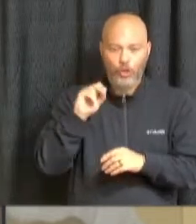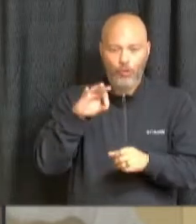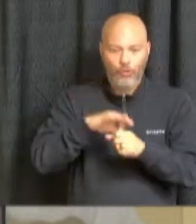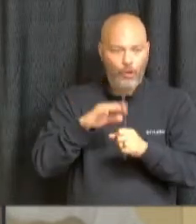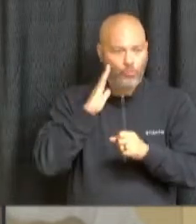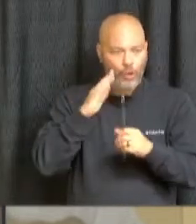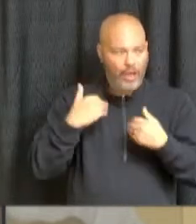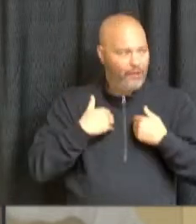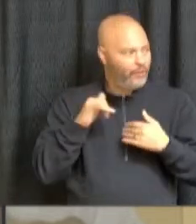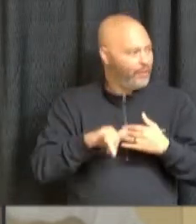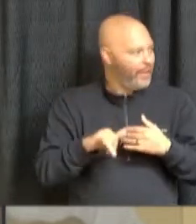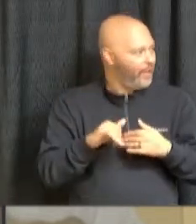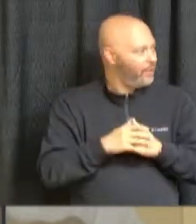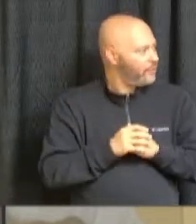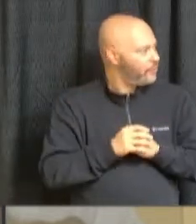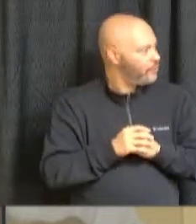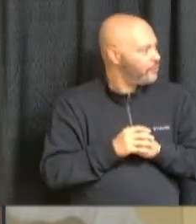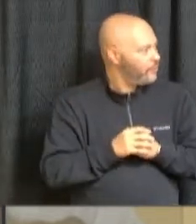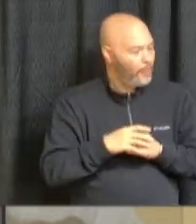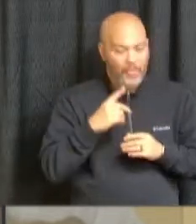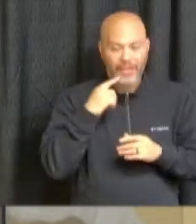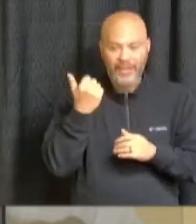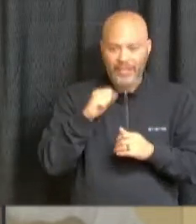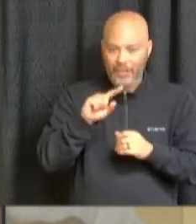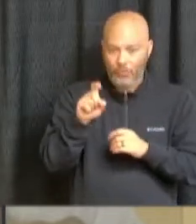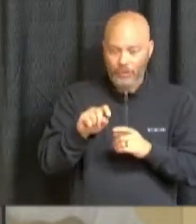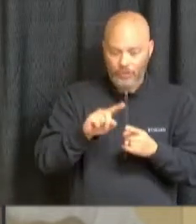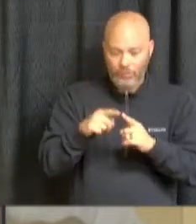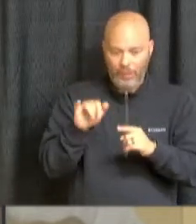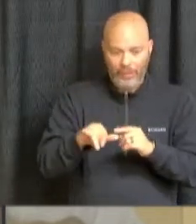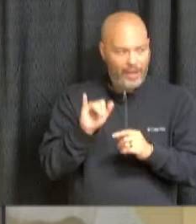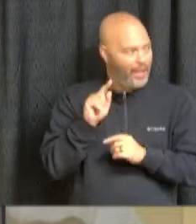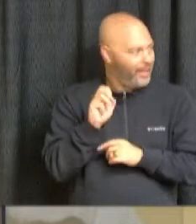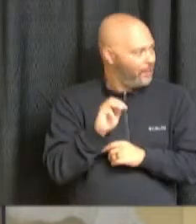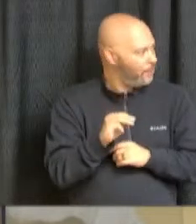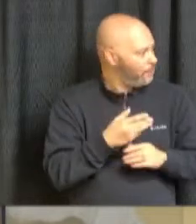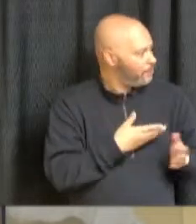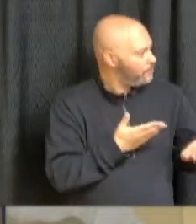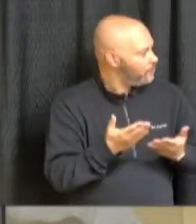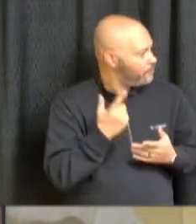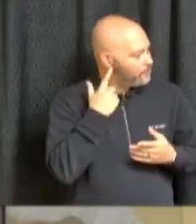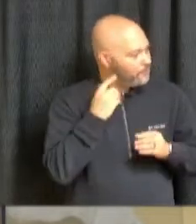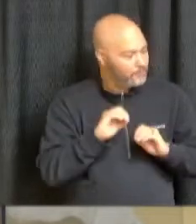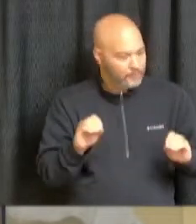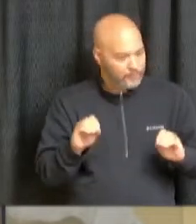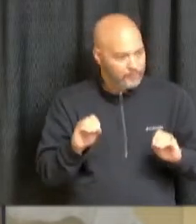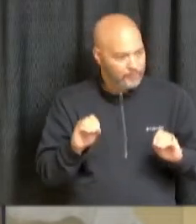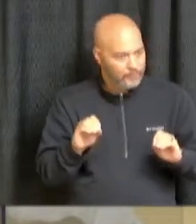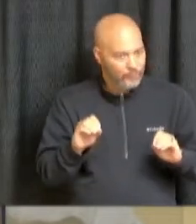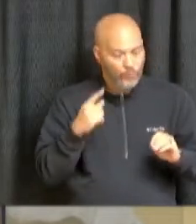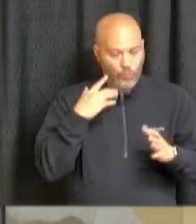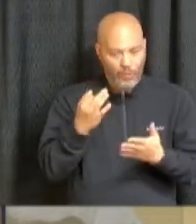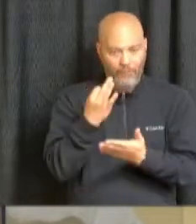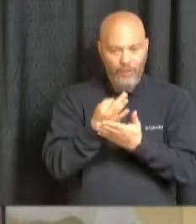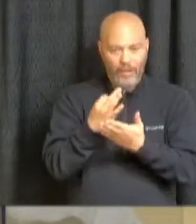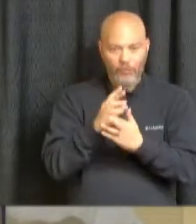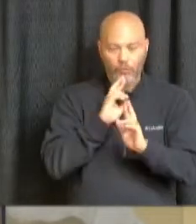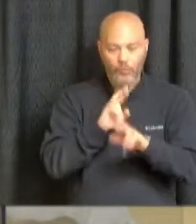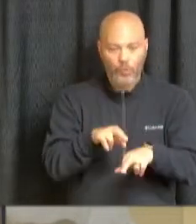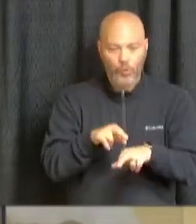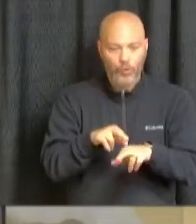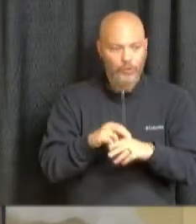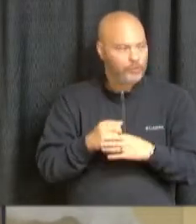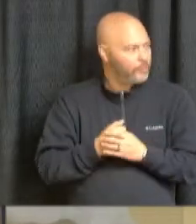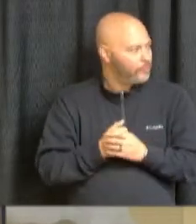will be taken on this item. Okay, thank you. Any questions about this item? Seeing none, we're now ready for the Finance Committee report.